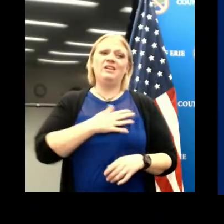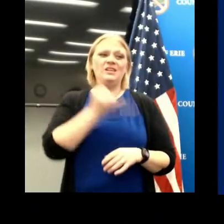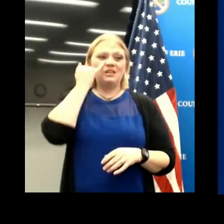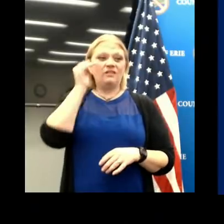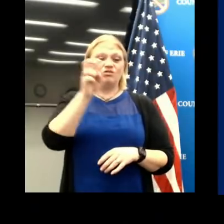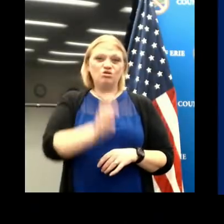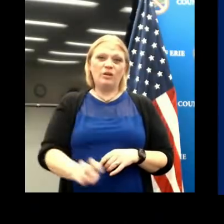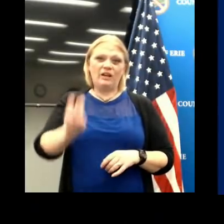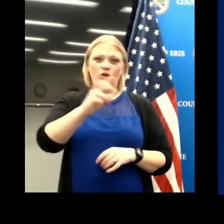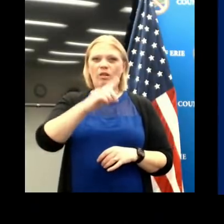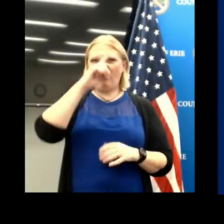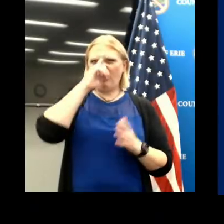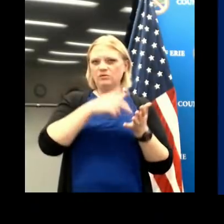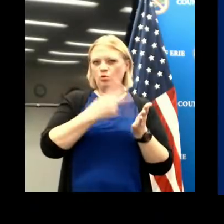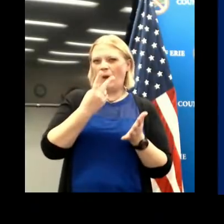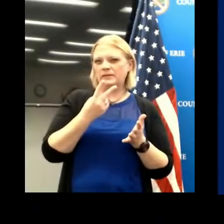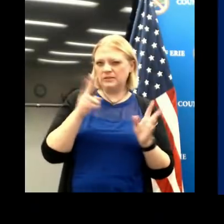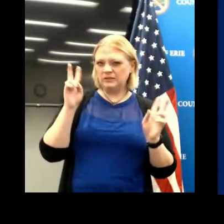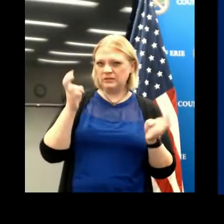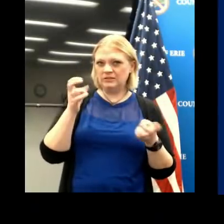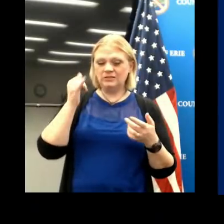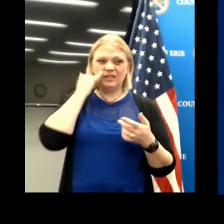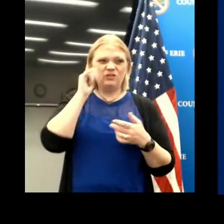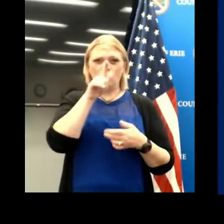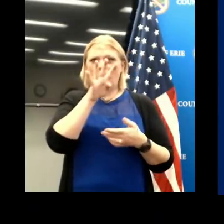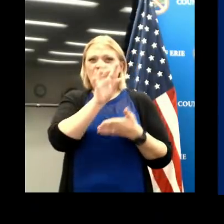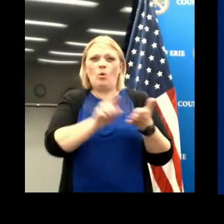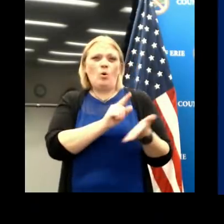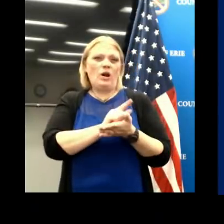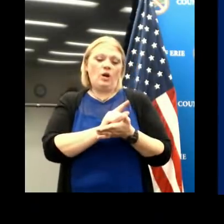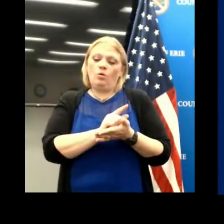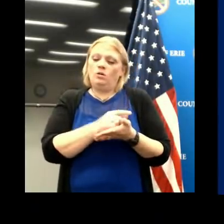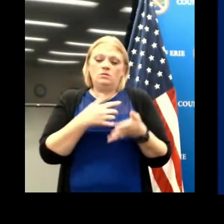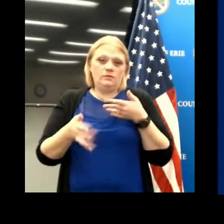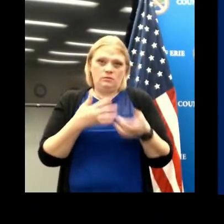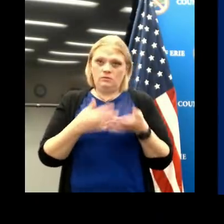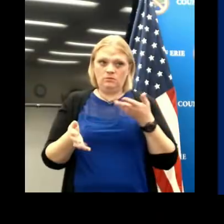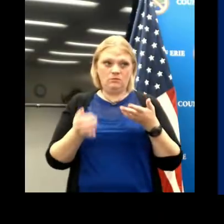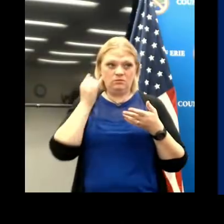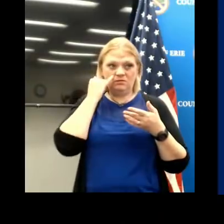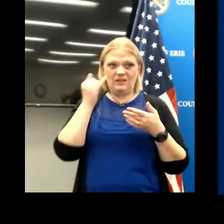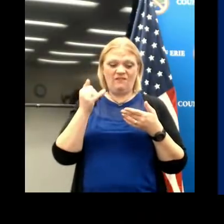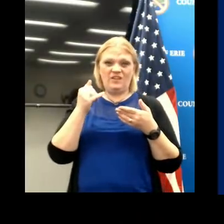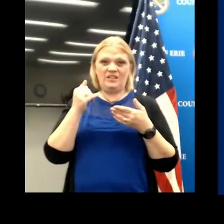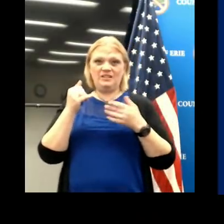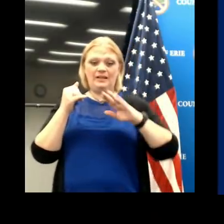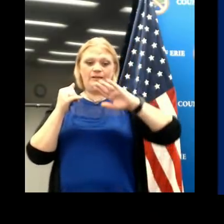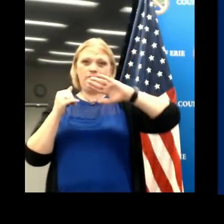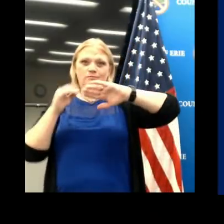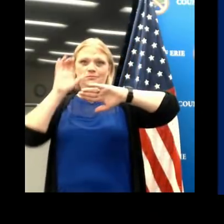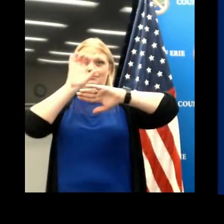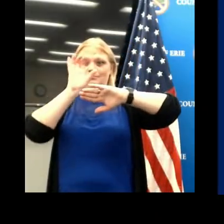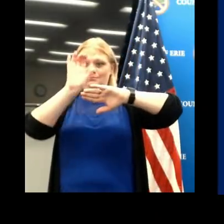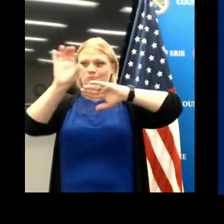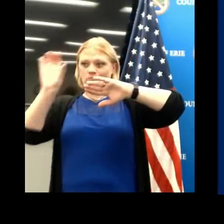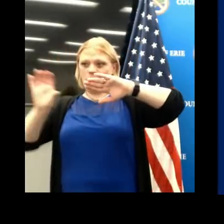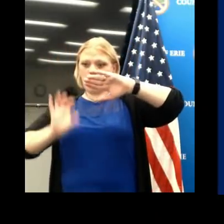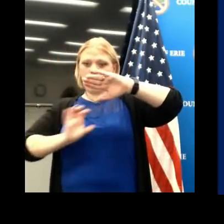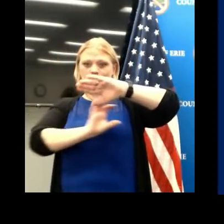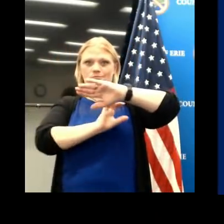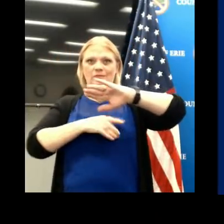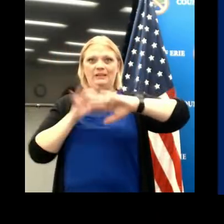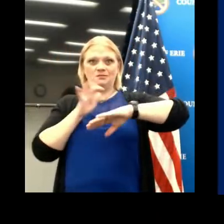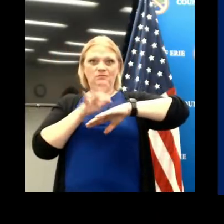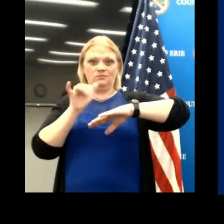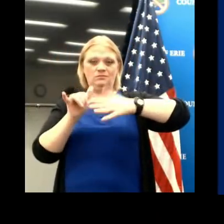travel, think twice. Even if it's for 24 hours, even if it's a contiguous state, there are high rates, high numbers in